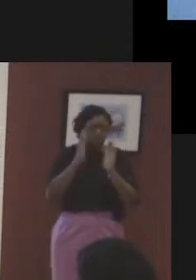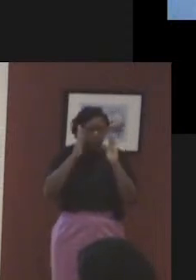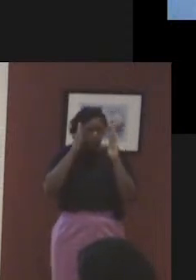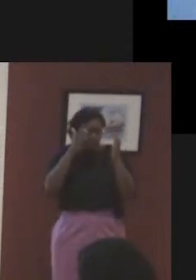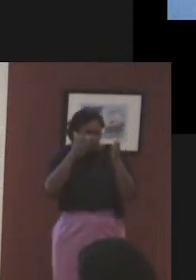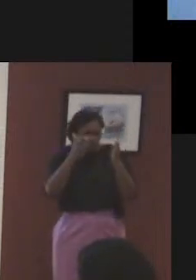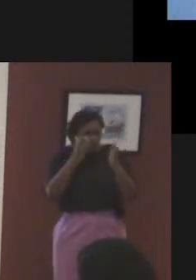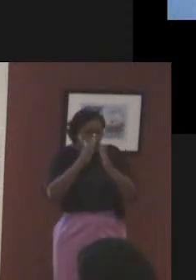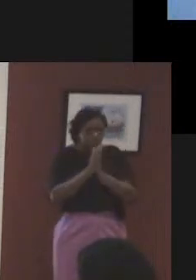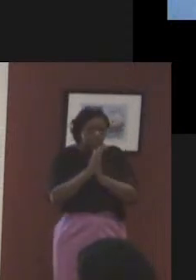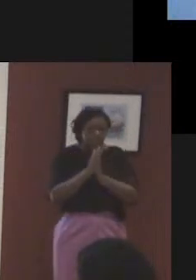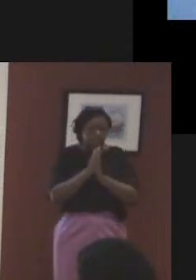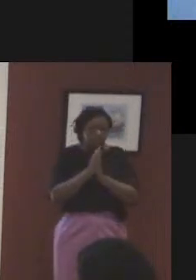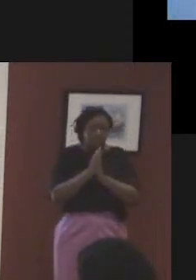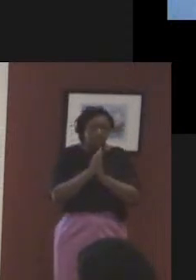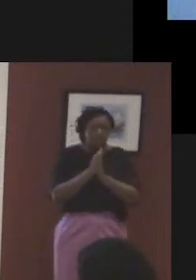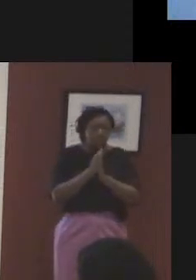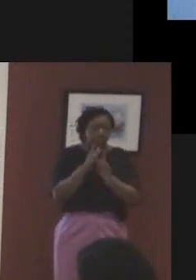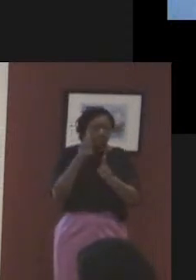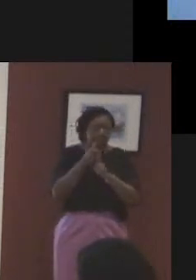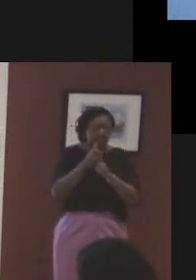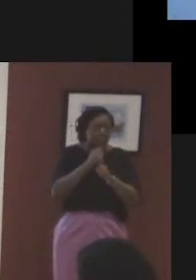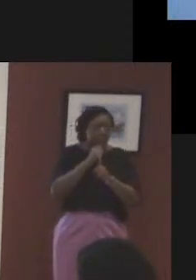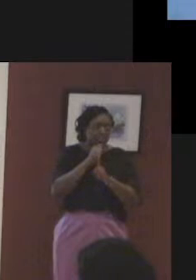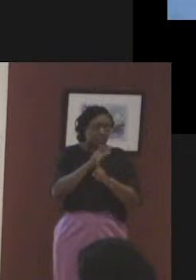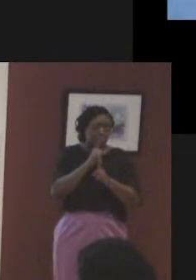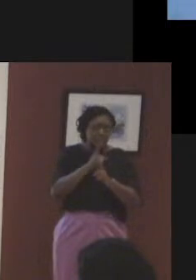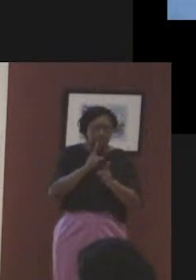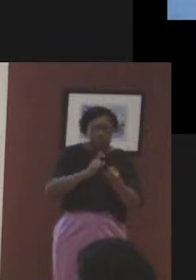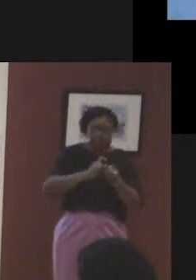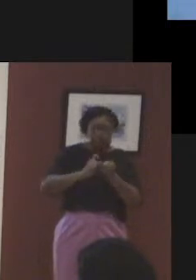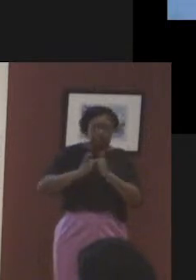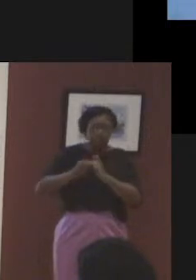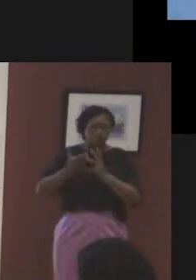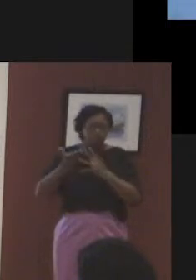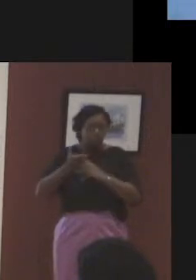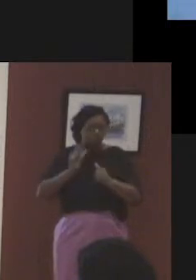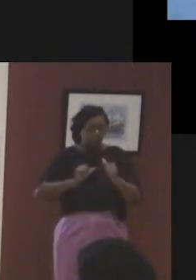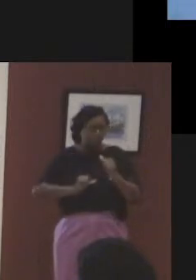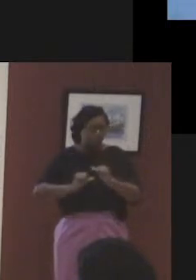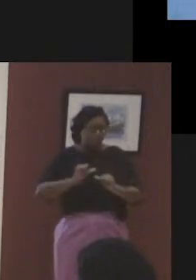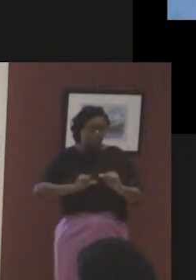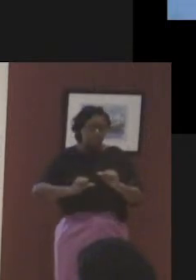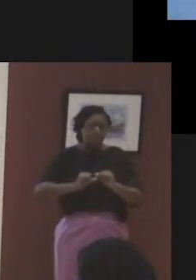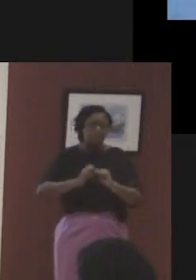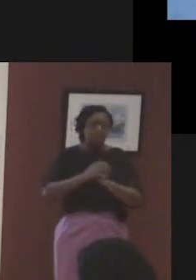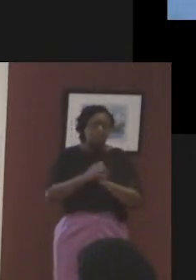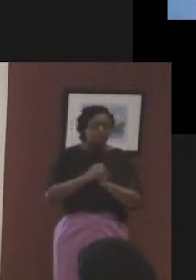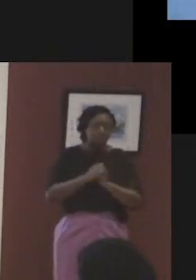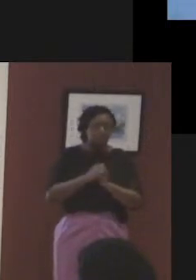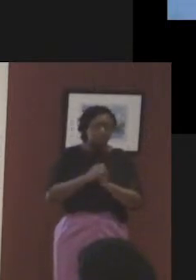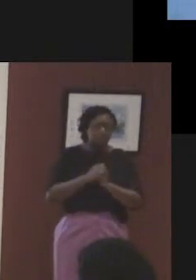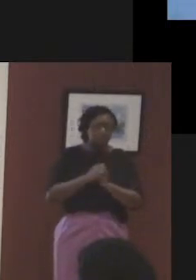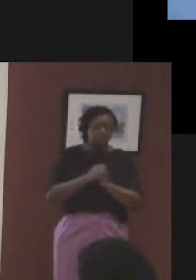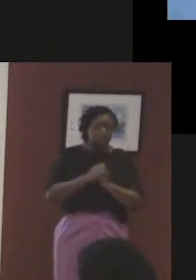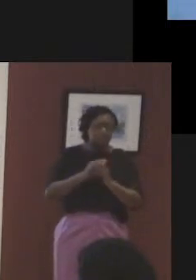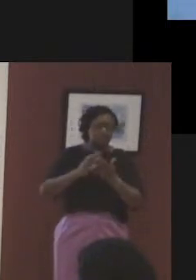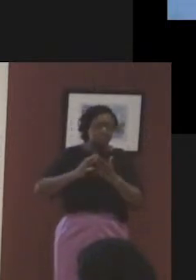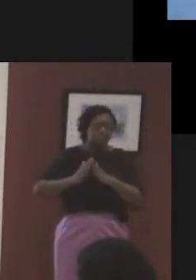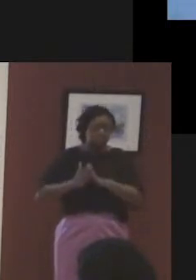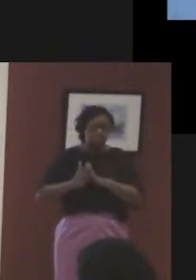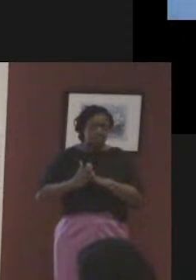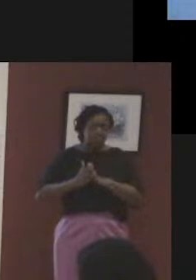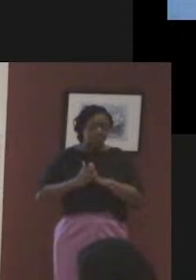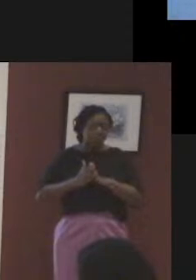Pender wears, he is not quite transformed throughout the performance of Mule into a beast of